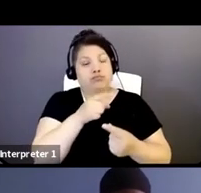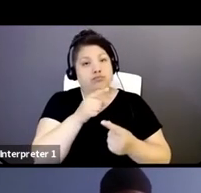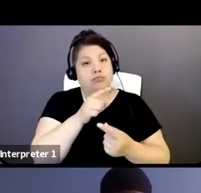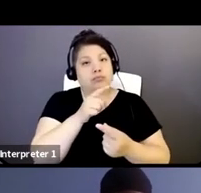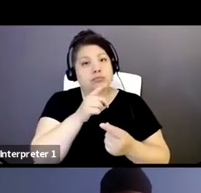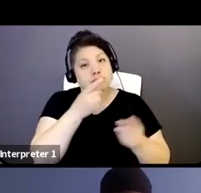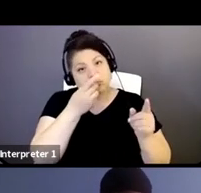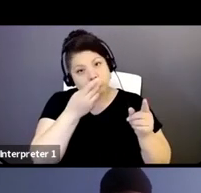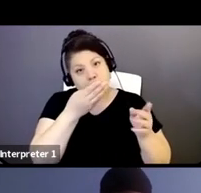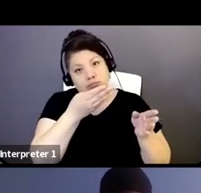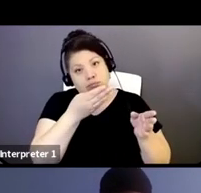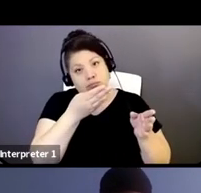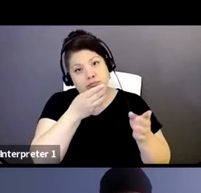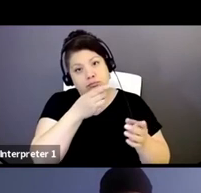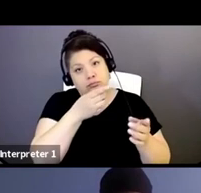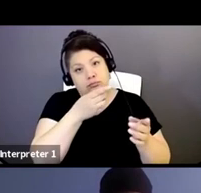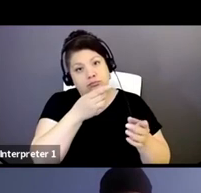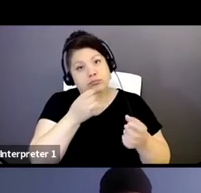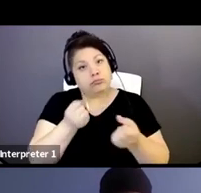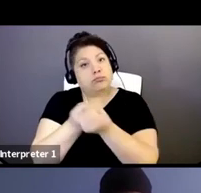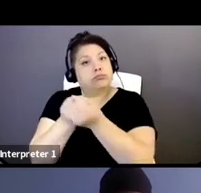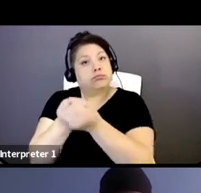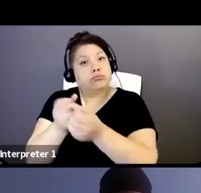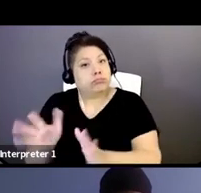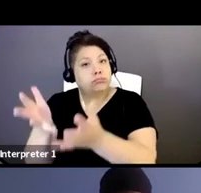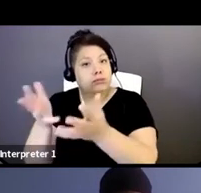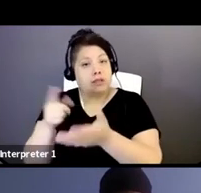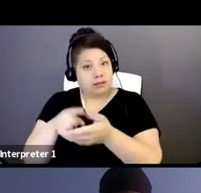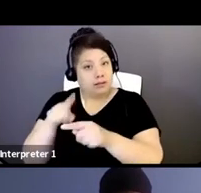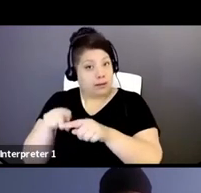specific thing that they're trying to address.